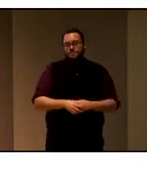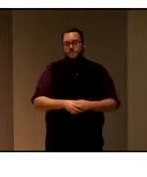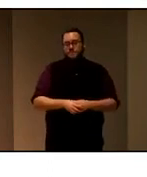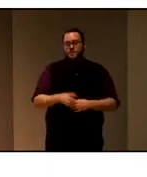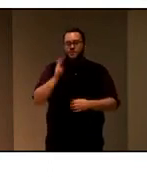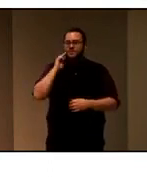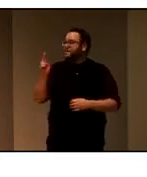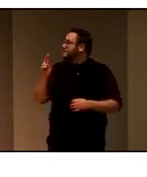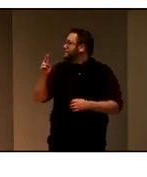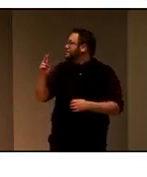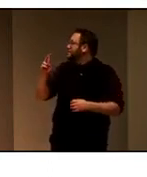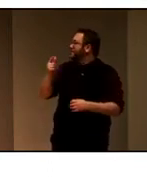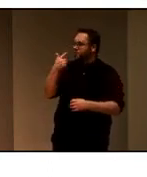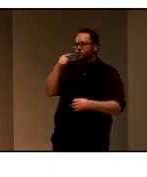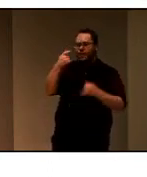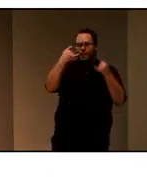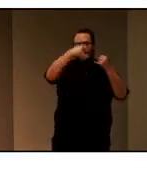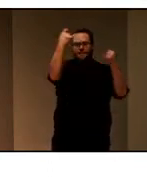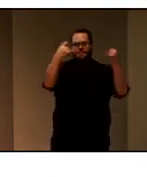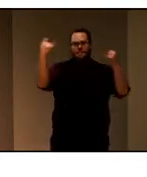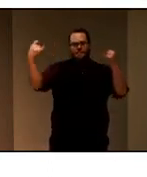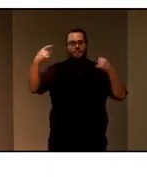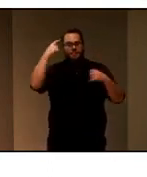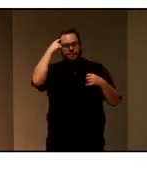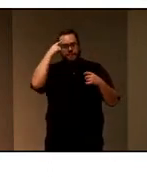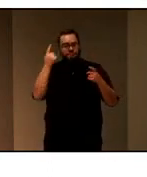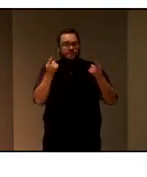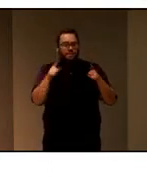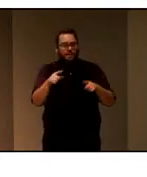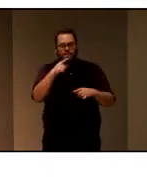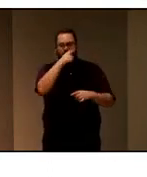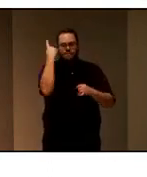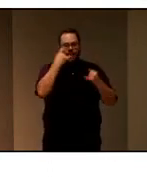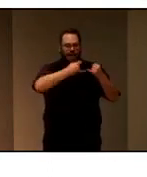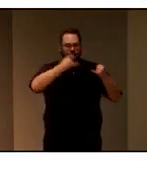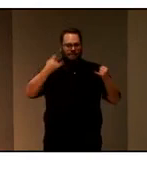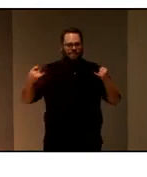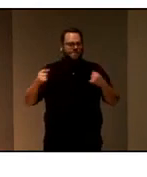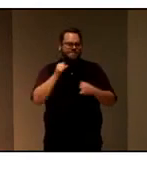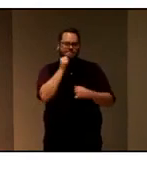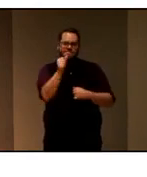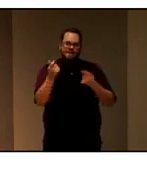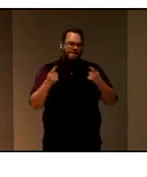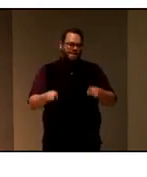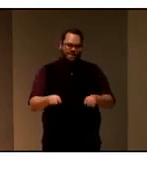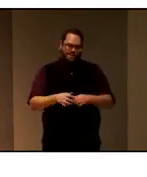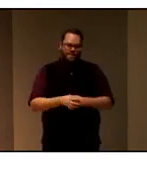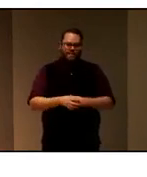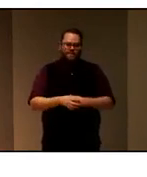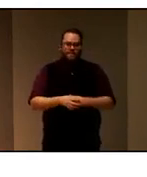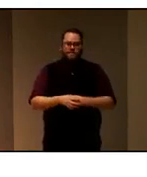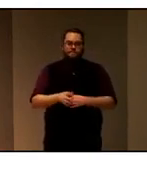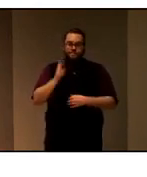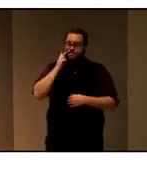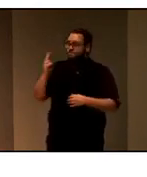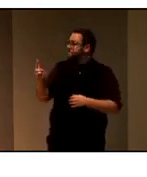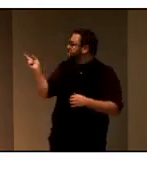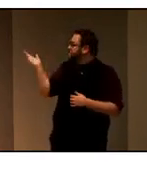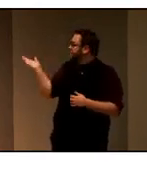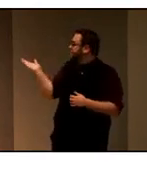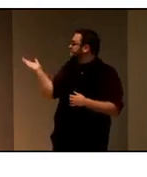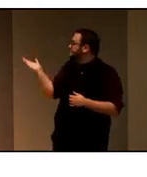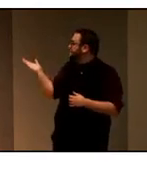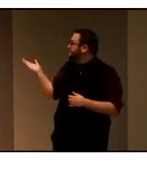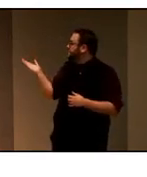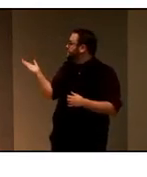see green line here is they think it's happening. The black line here is not happening. And as you see, it's been sort of a